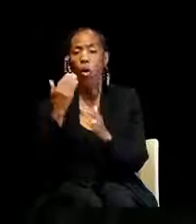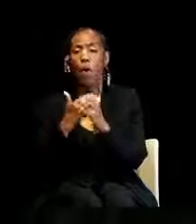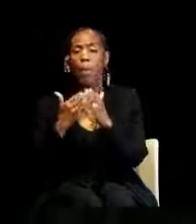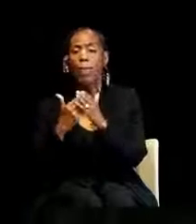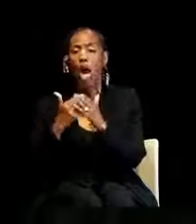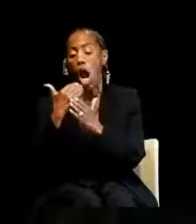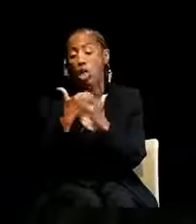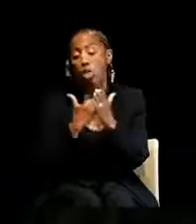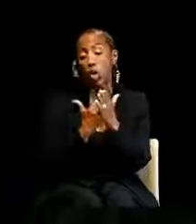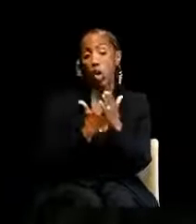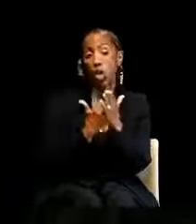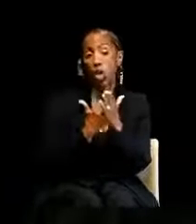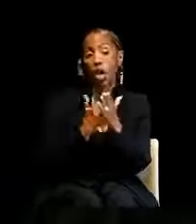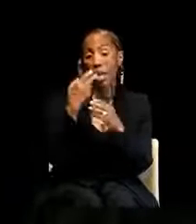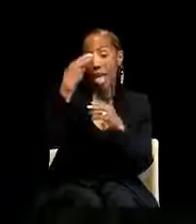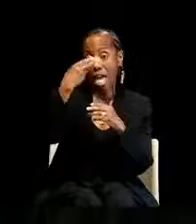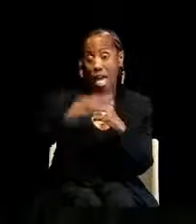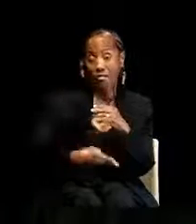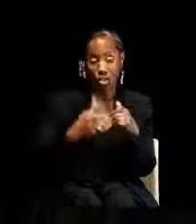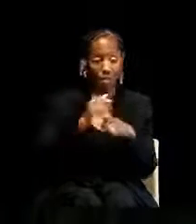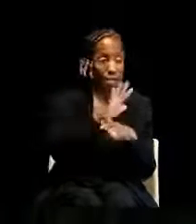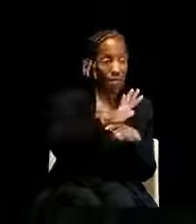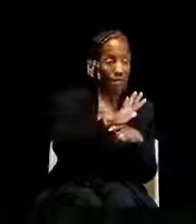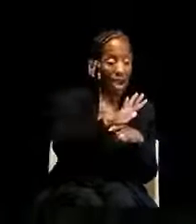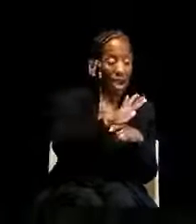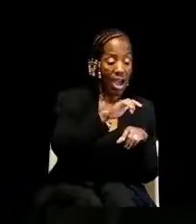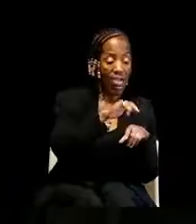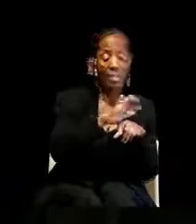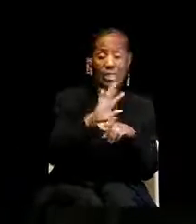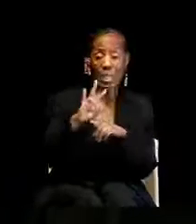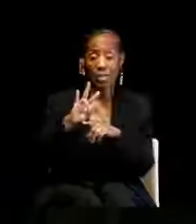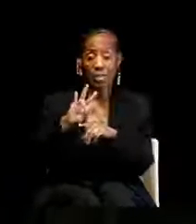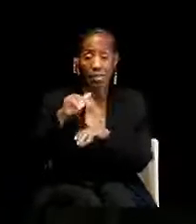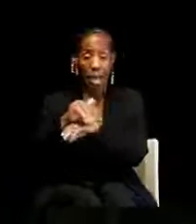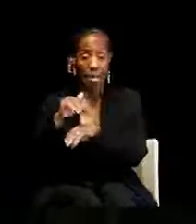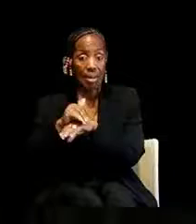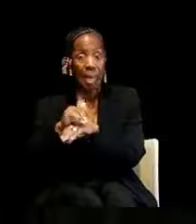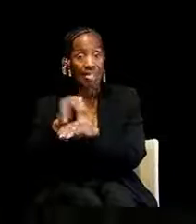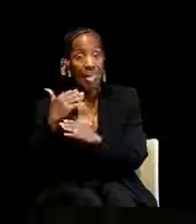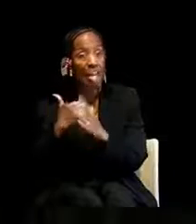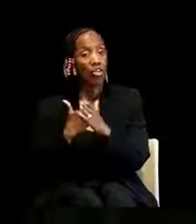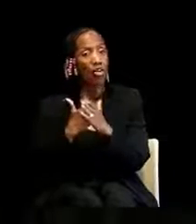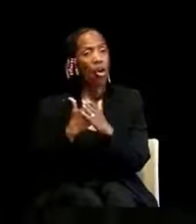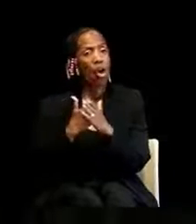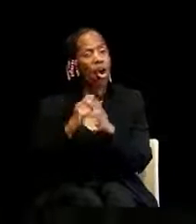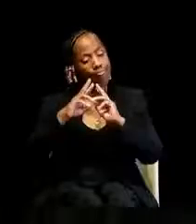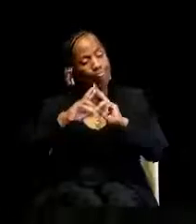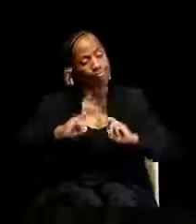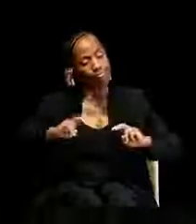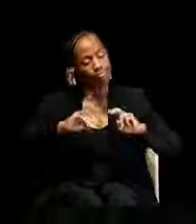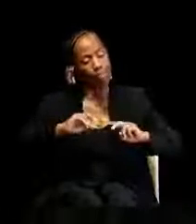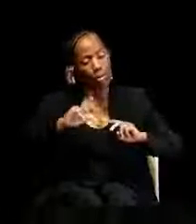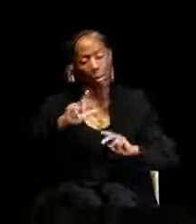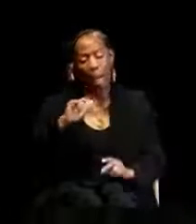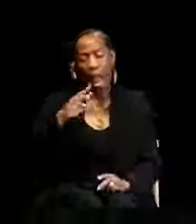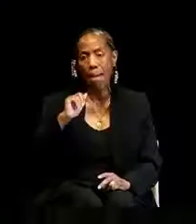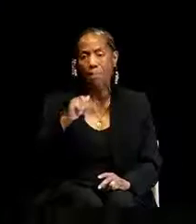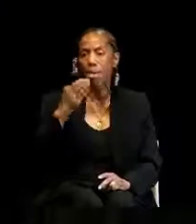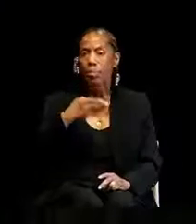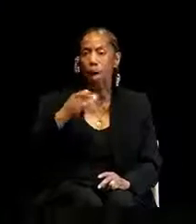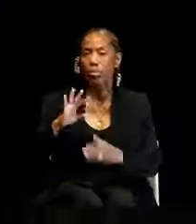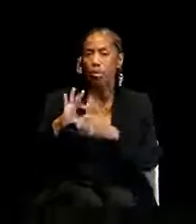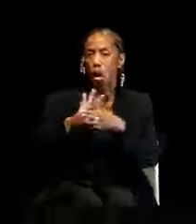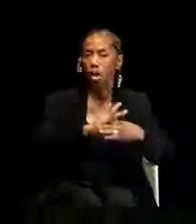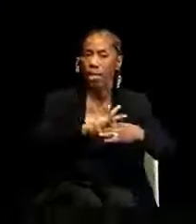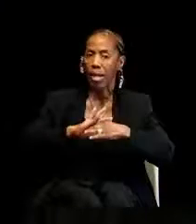course. It will be every Thursday from 5 to 7 p.m. And that course will explore the Liberia-Baltimore